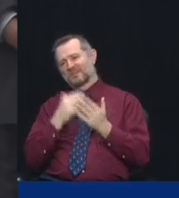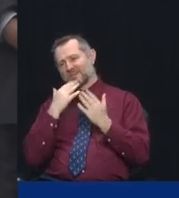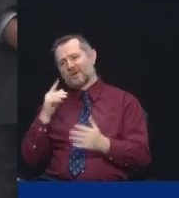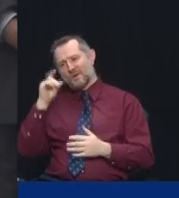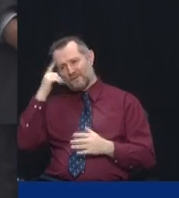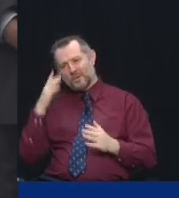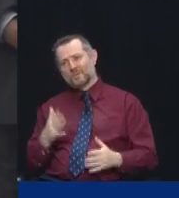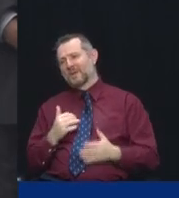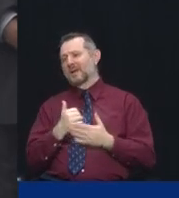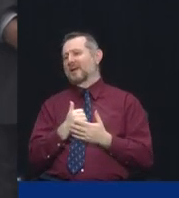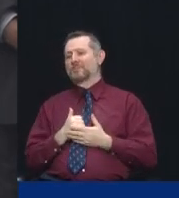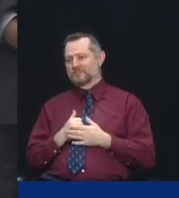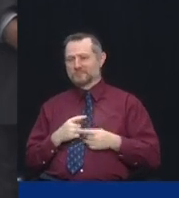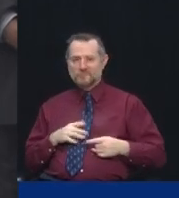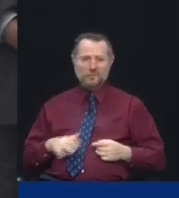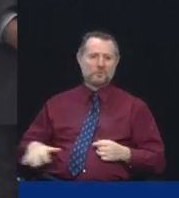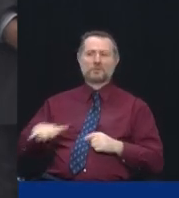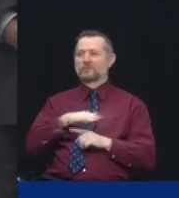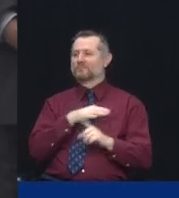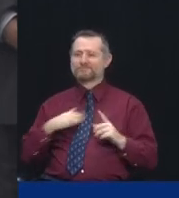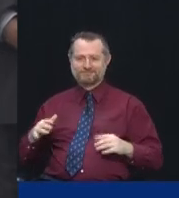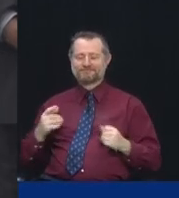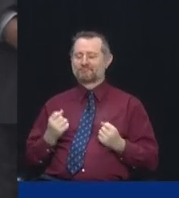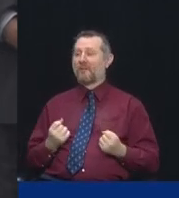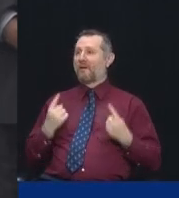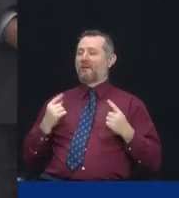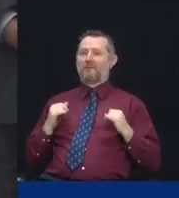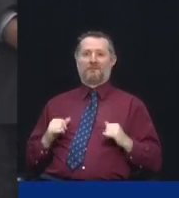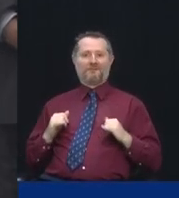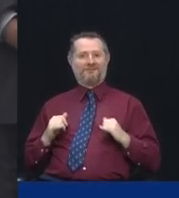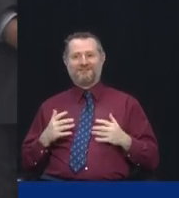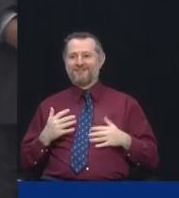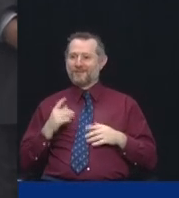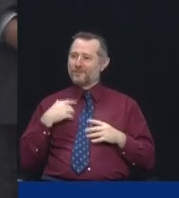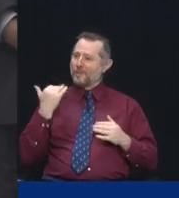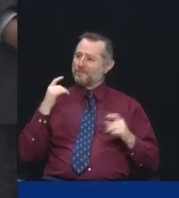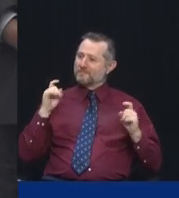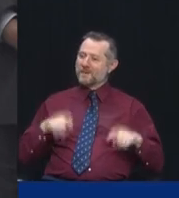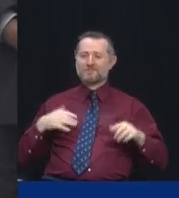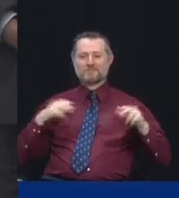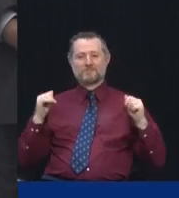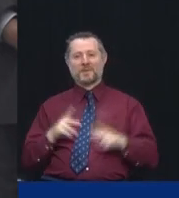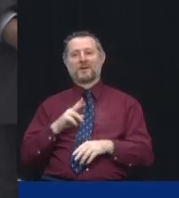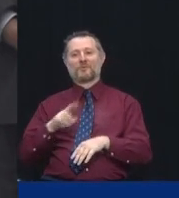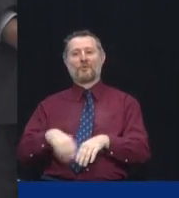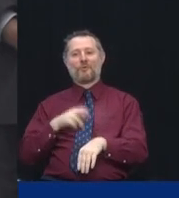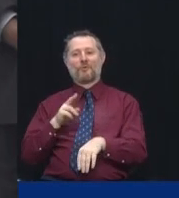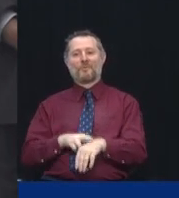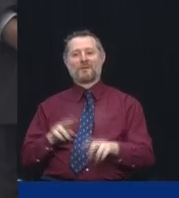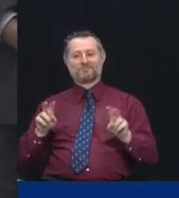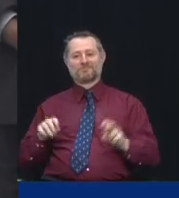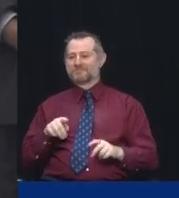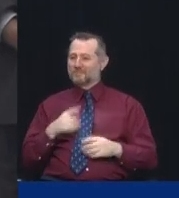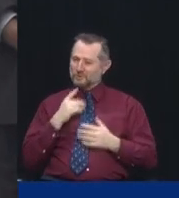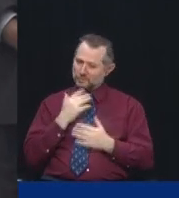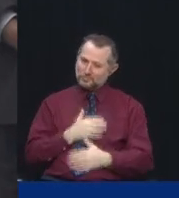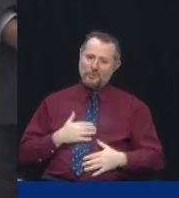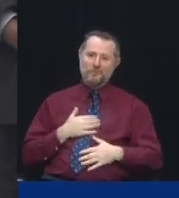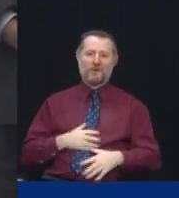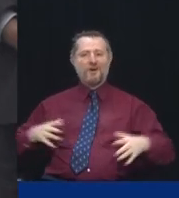all to understand why we need to get back to a normal life, that we can all enjoy our families.